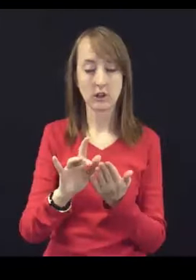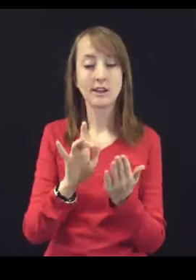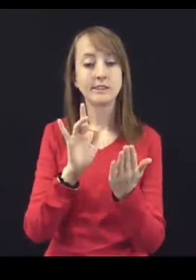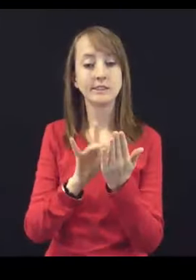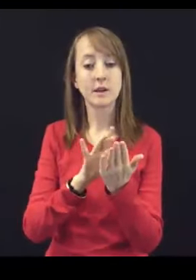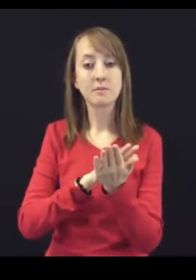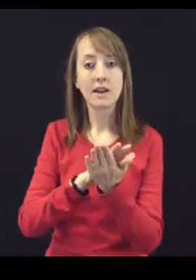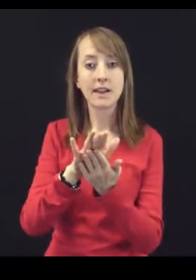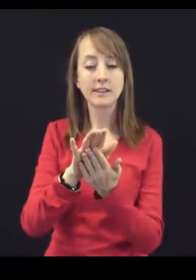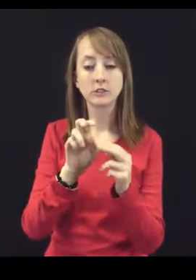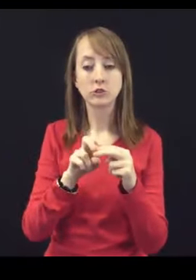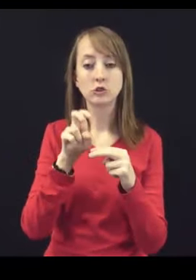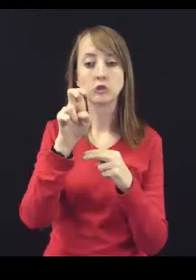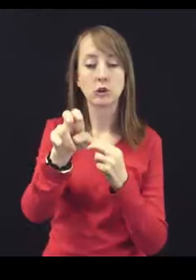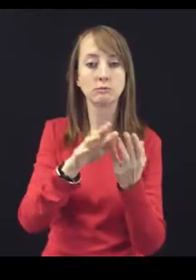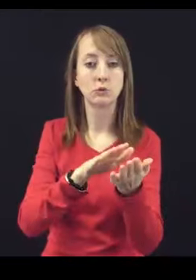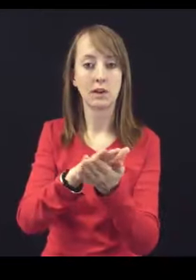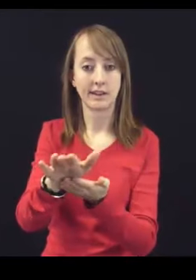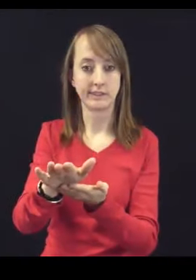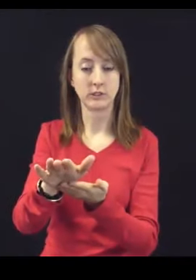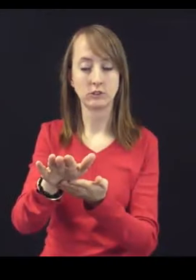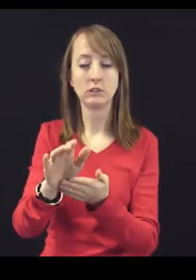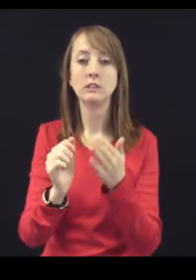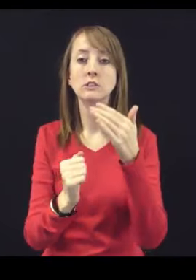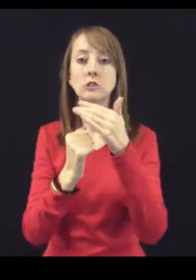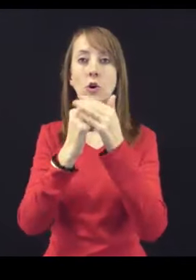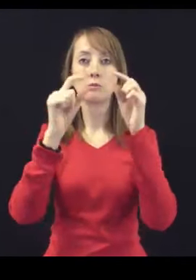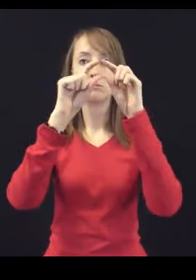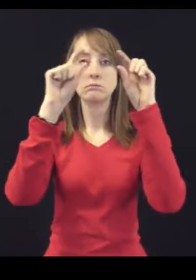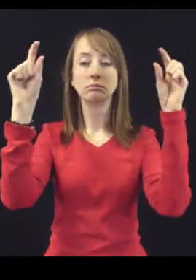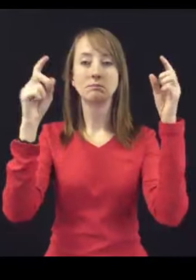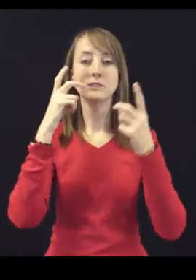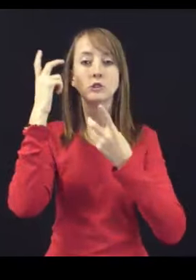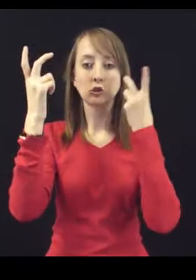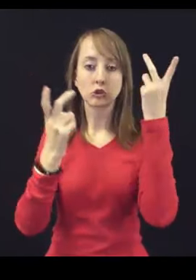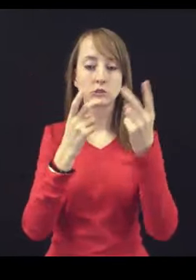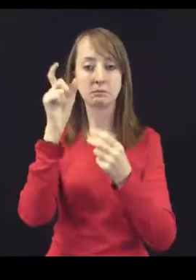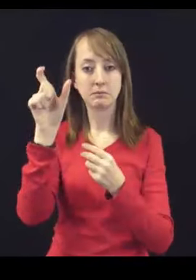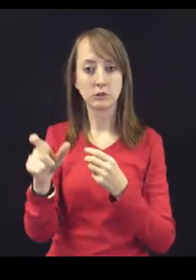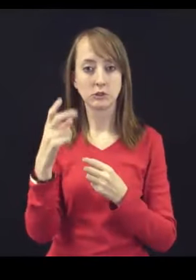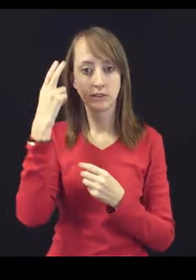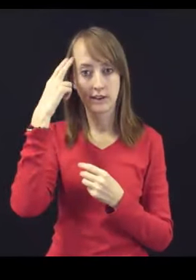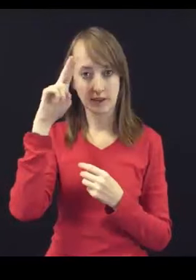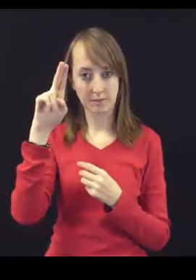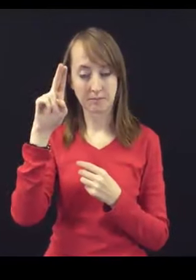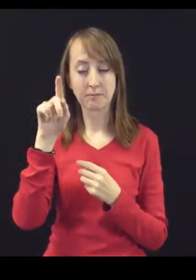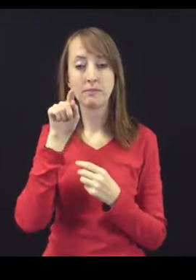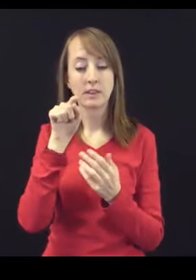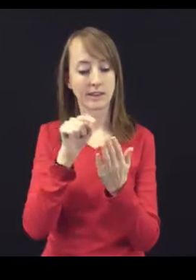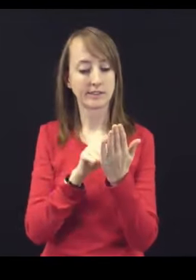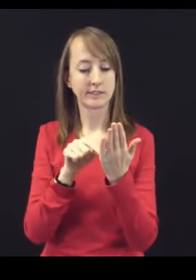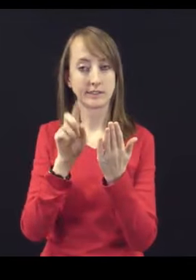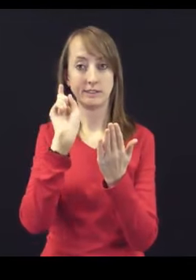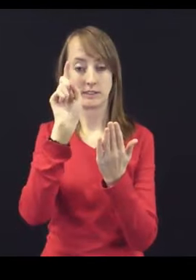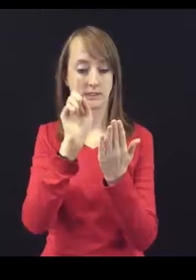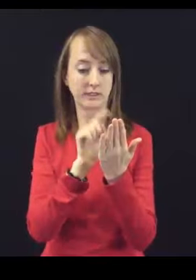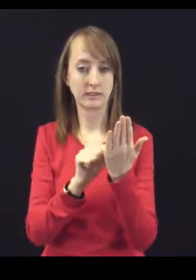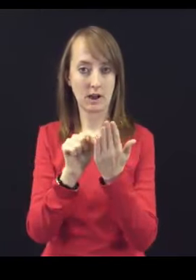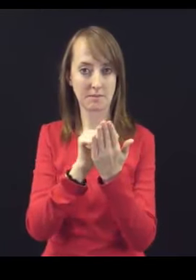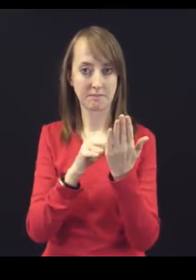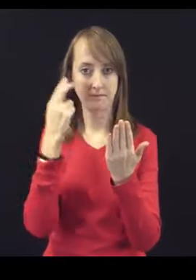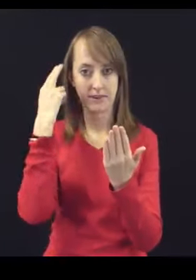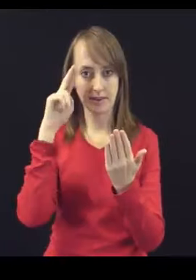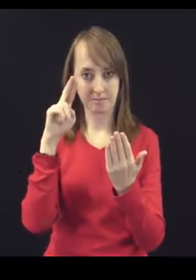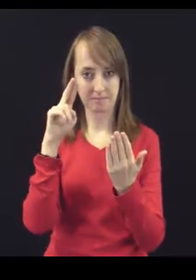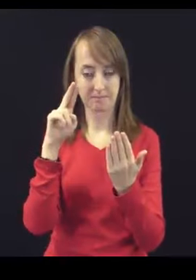all, or tap on one of the letters in the very left to jump to the contacts starting with that letter. You can also search just